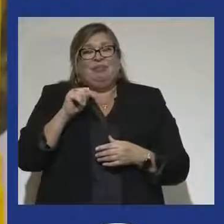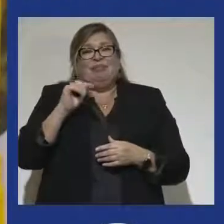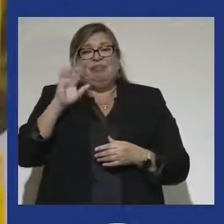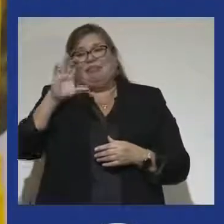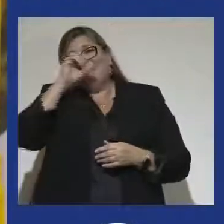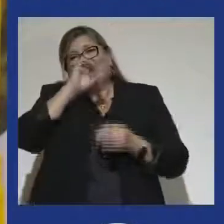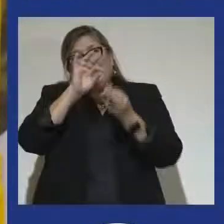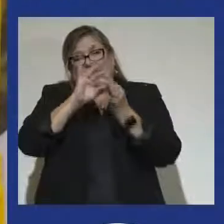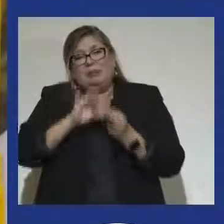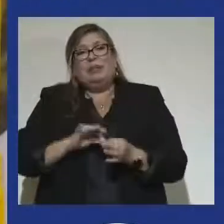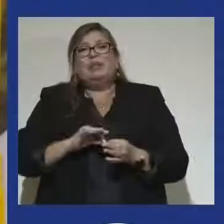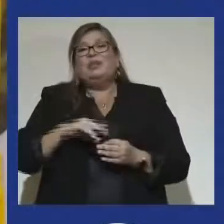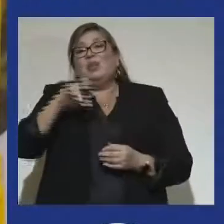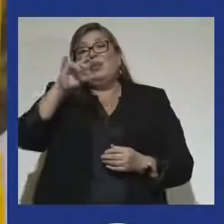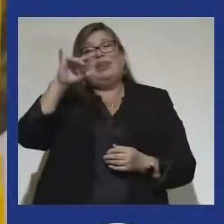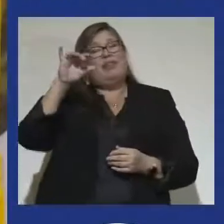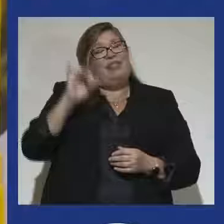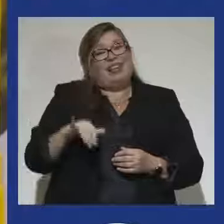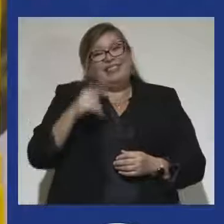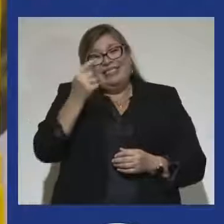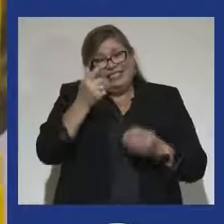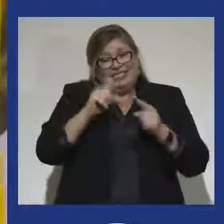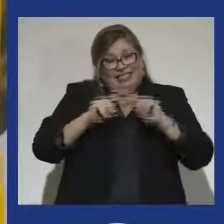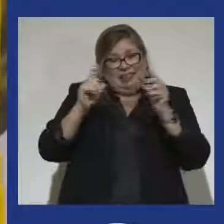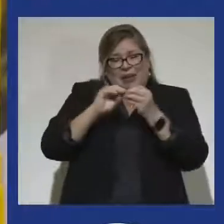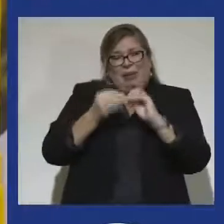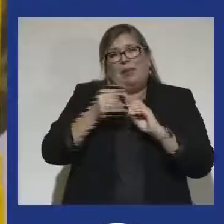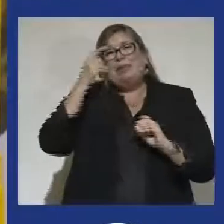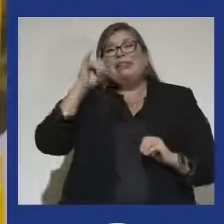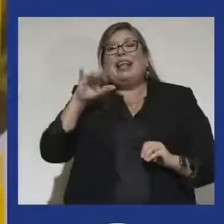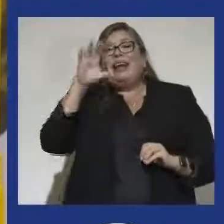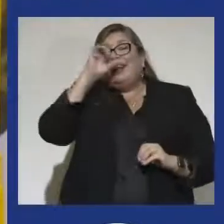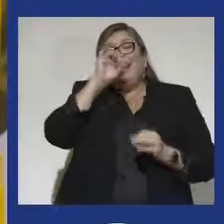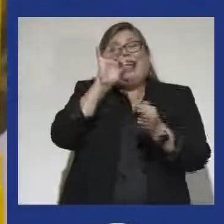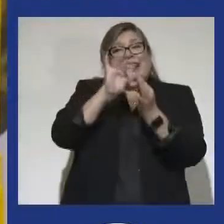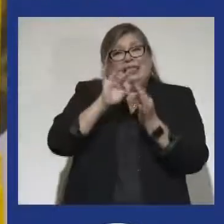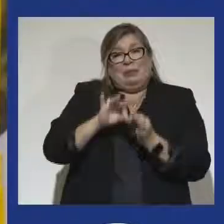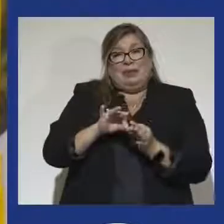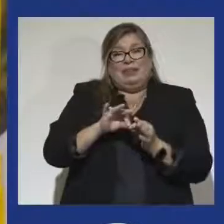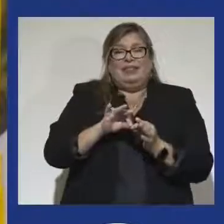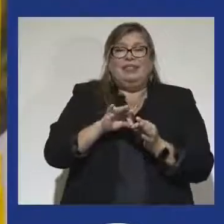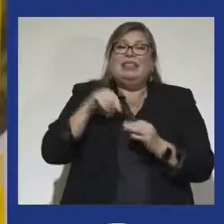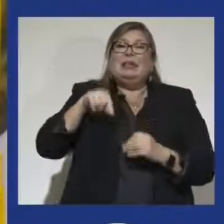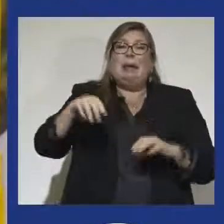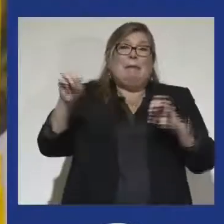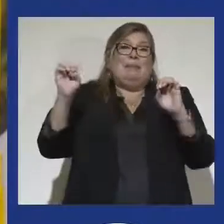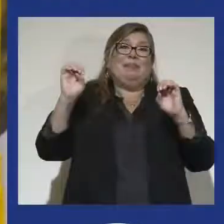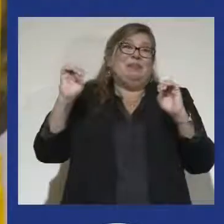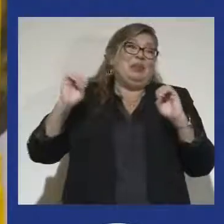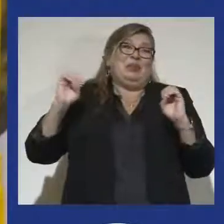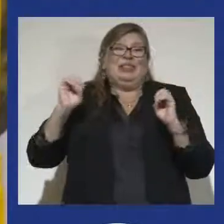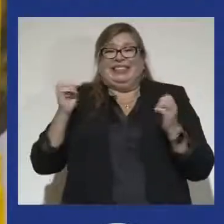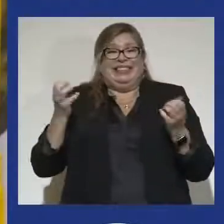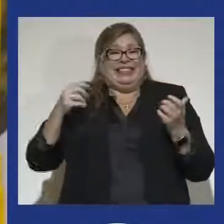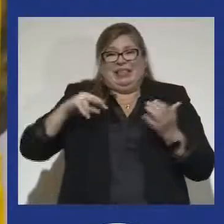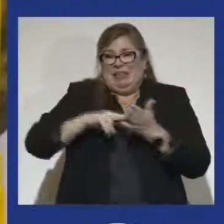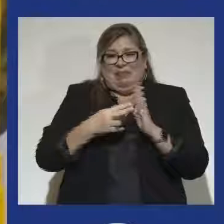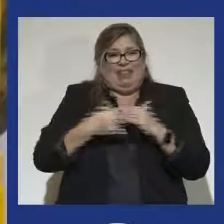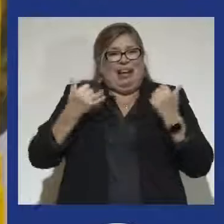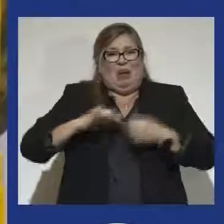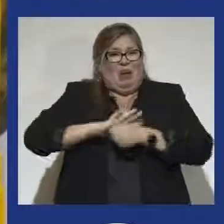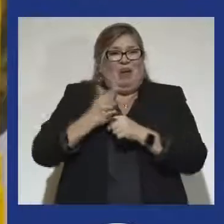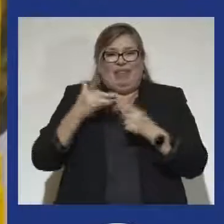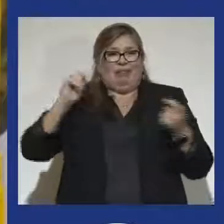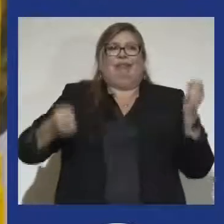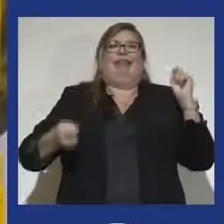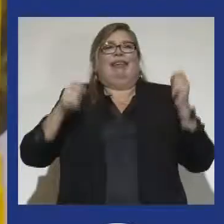estimate. Again, these are slightly different because these are estimates. This is an emergency. It's dynamic. We do